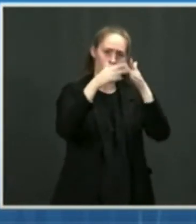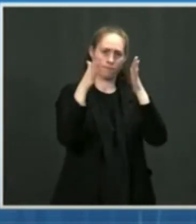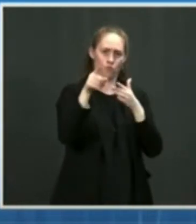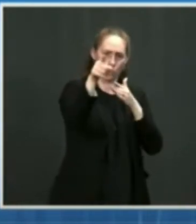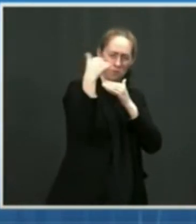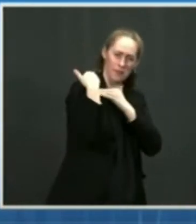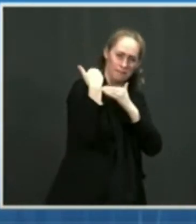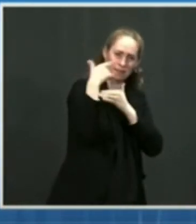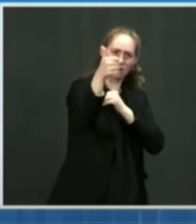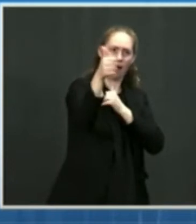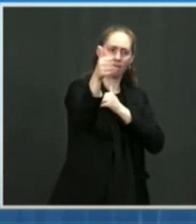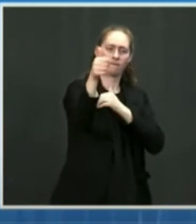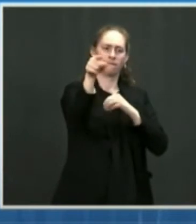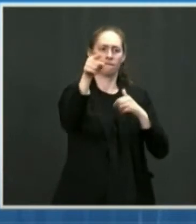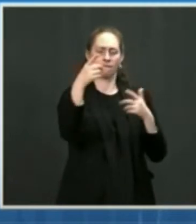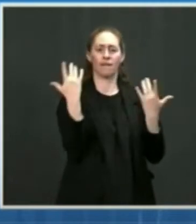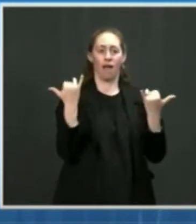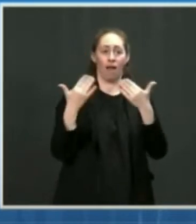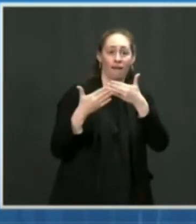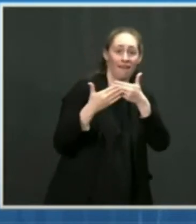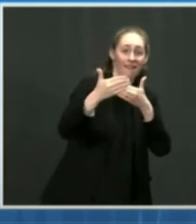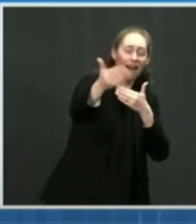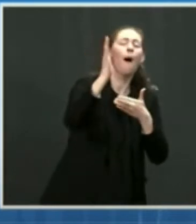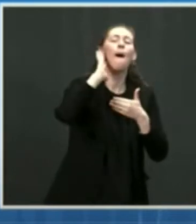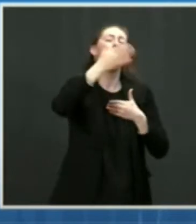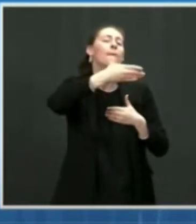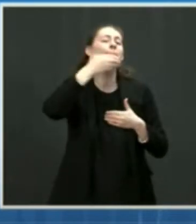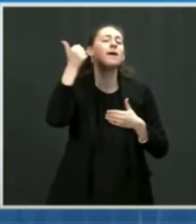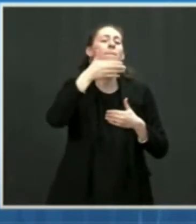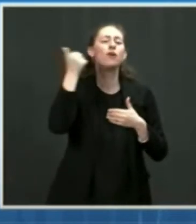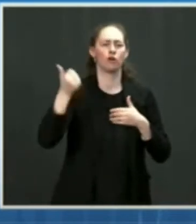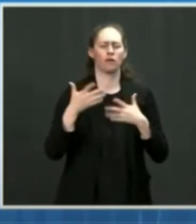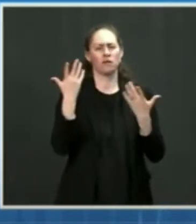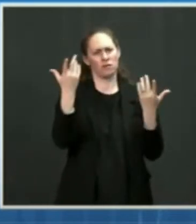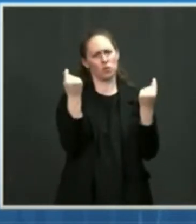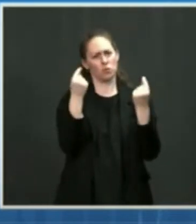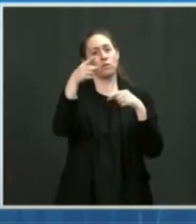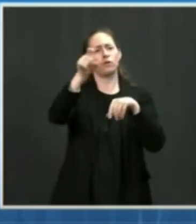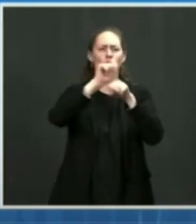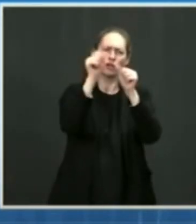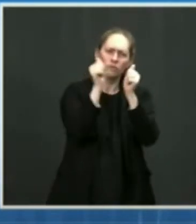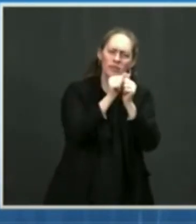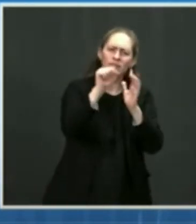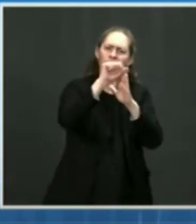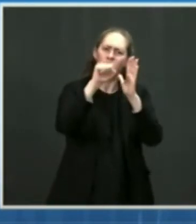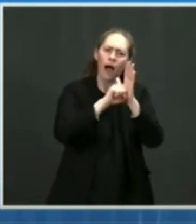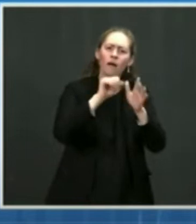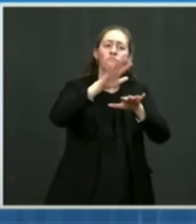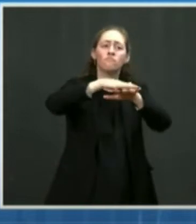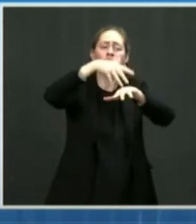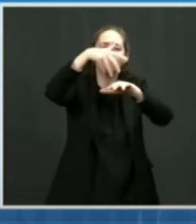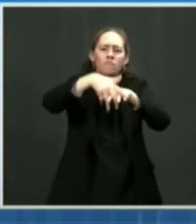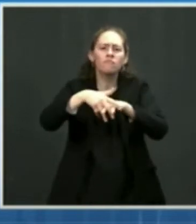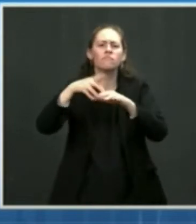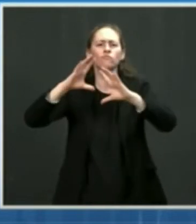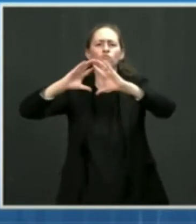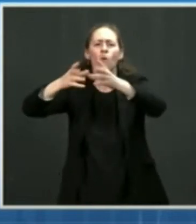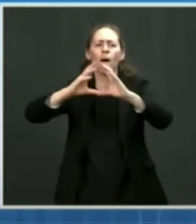days are ahead. We are working with states, tribes, and territories to accelerate the number of shots and arms we're